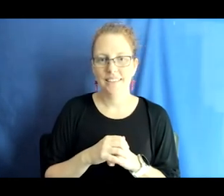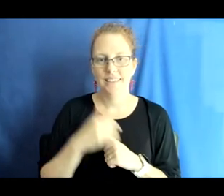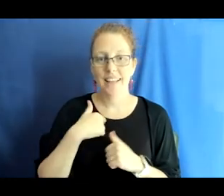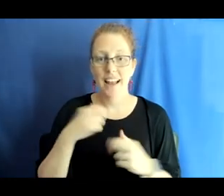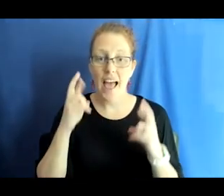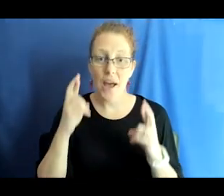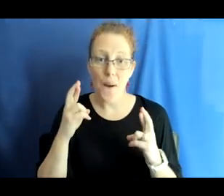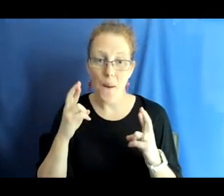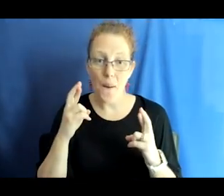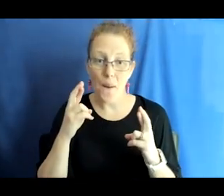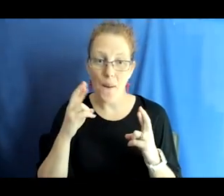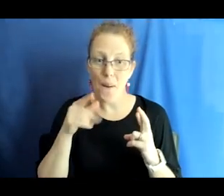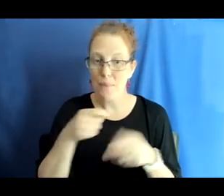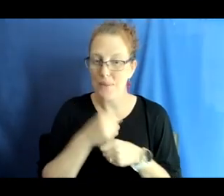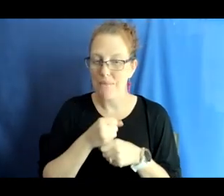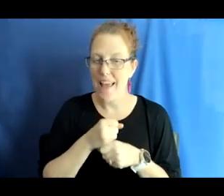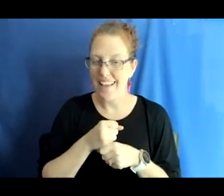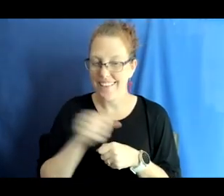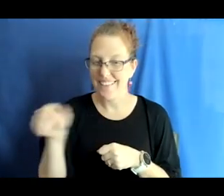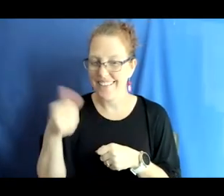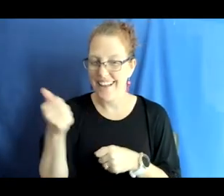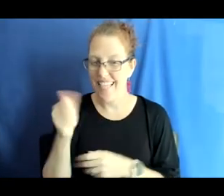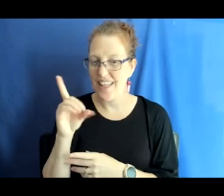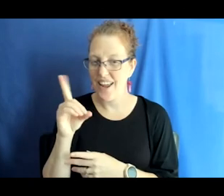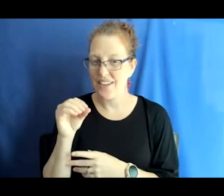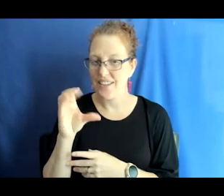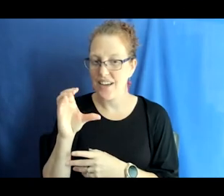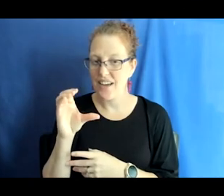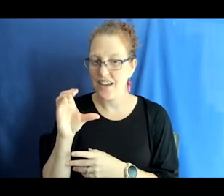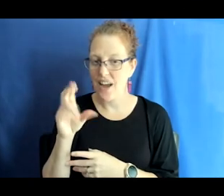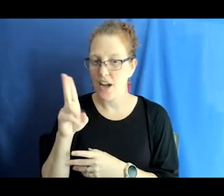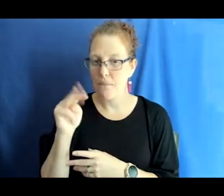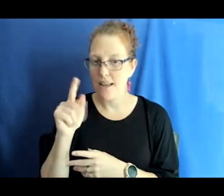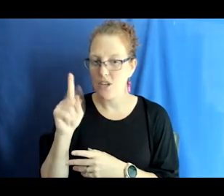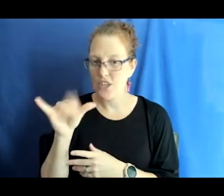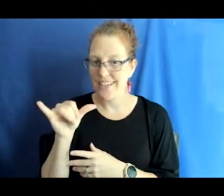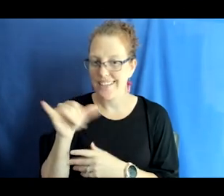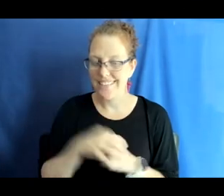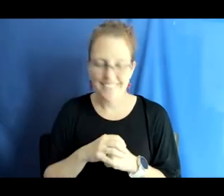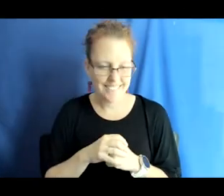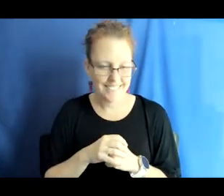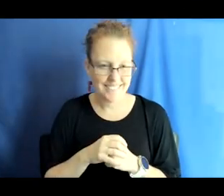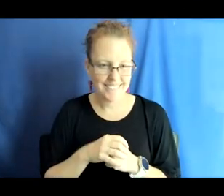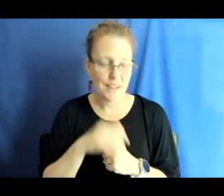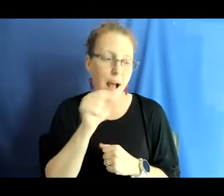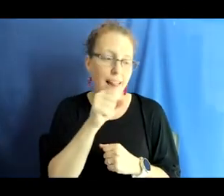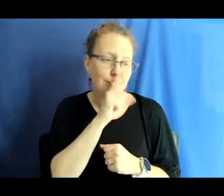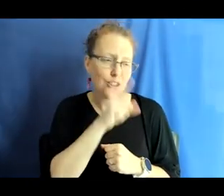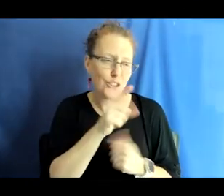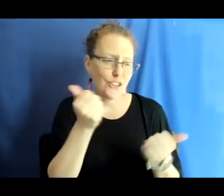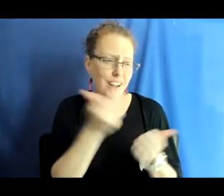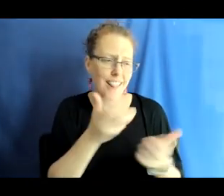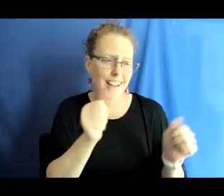you do another documentary. I mean, anything can happen. I'm not against it, but yeah.